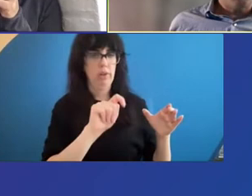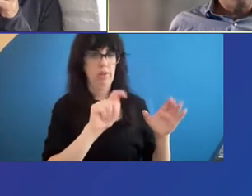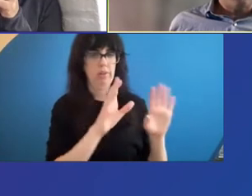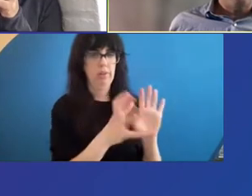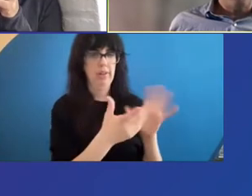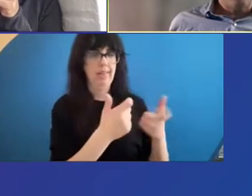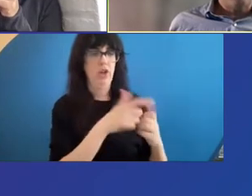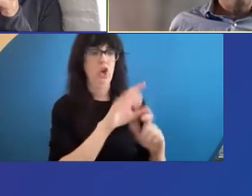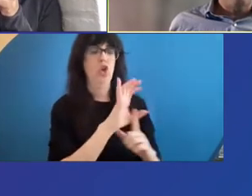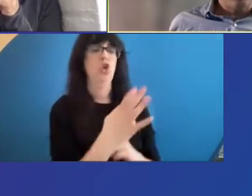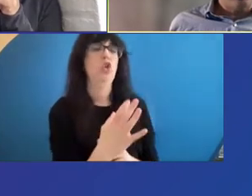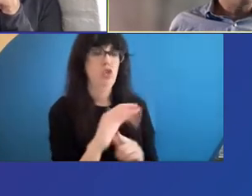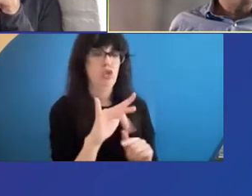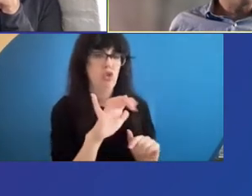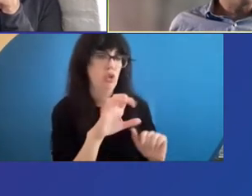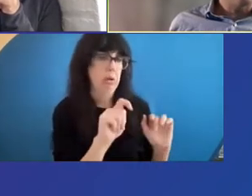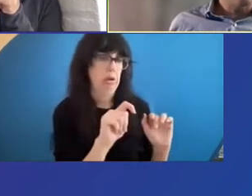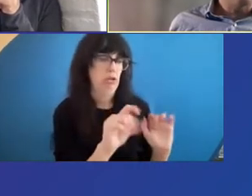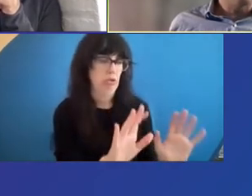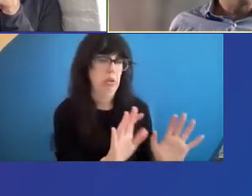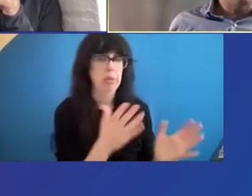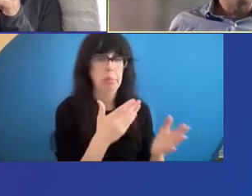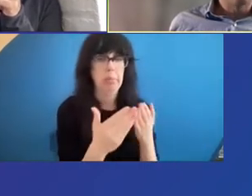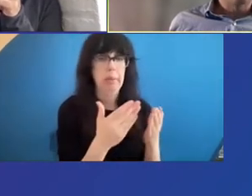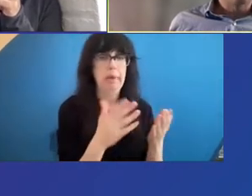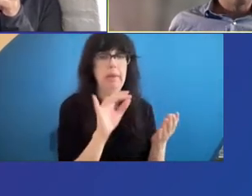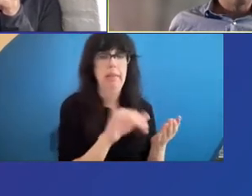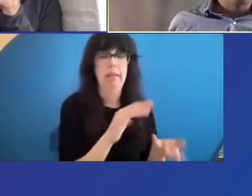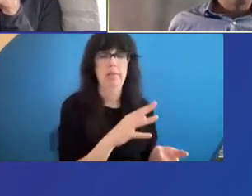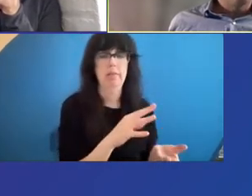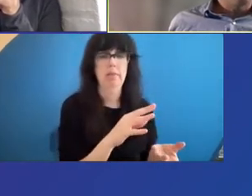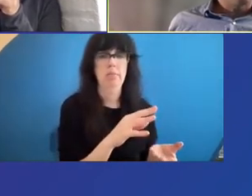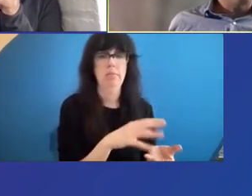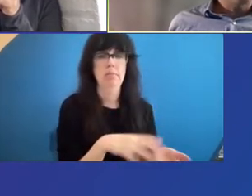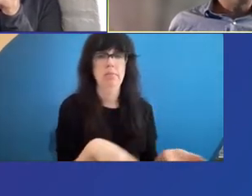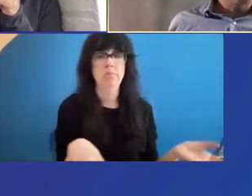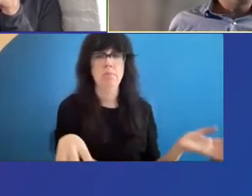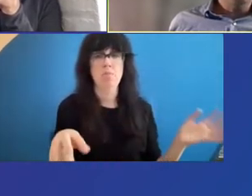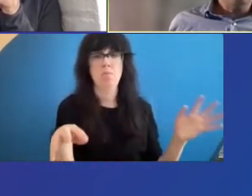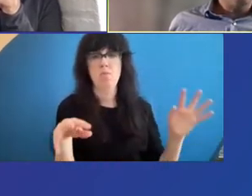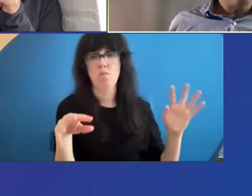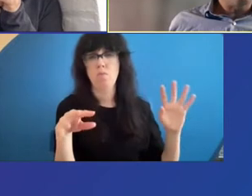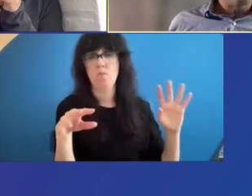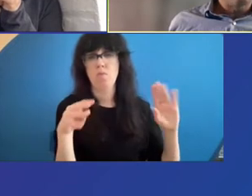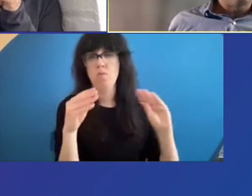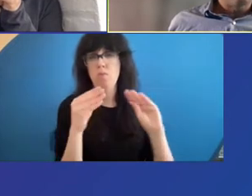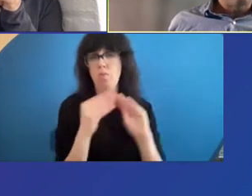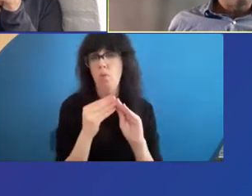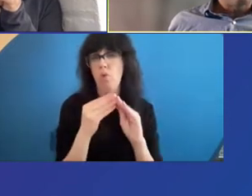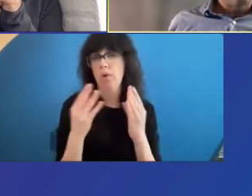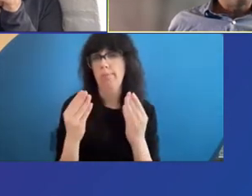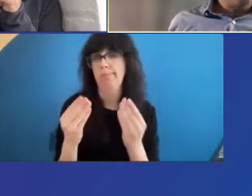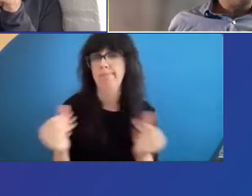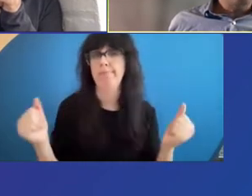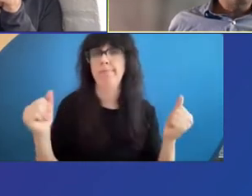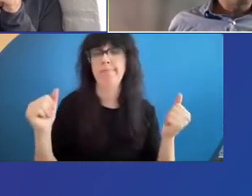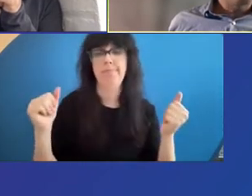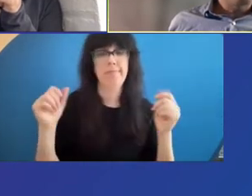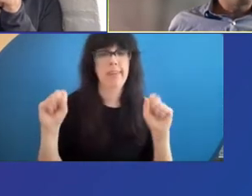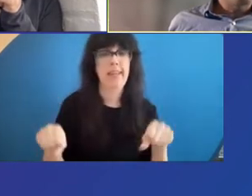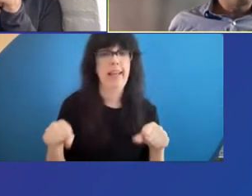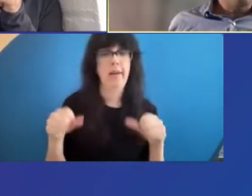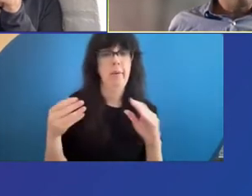the cultural construct perhaps is more curative, at